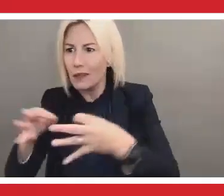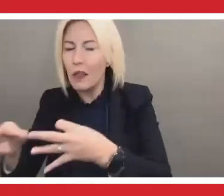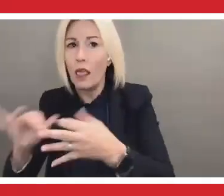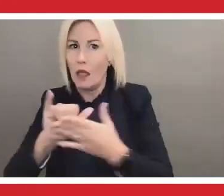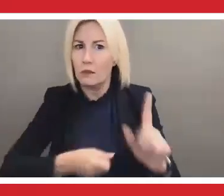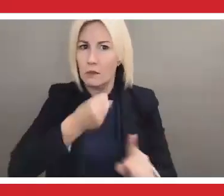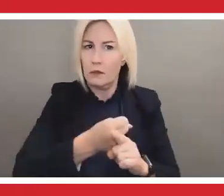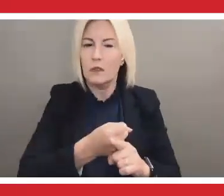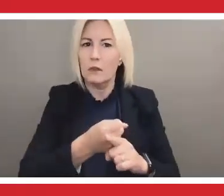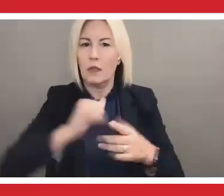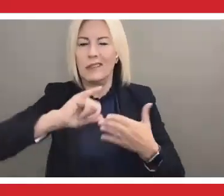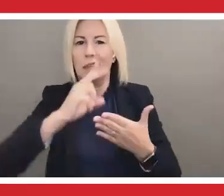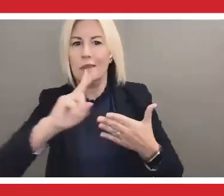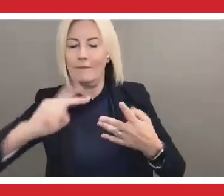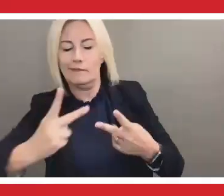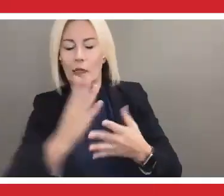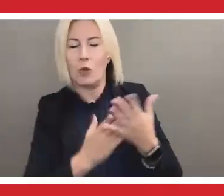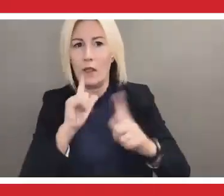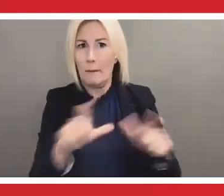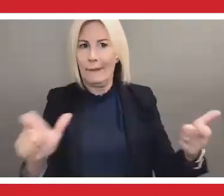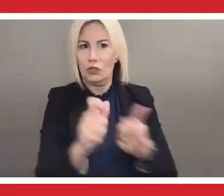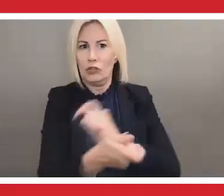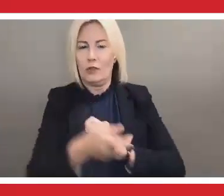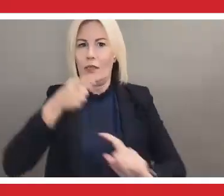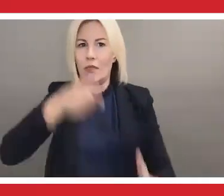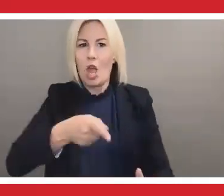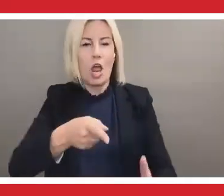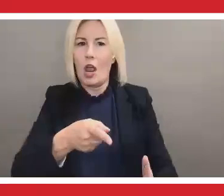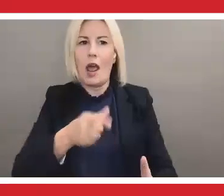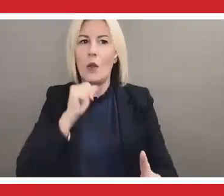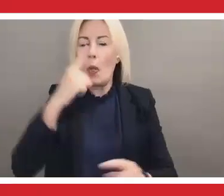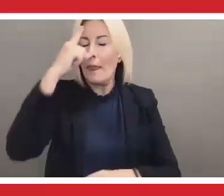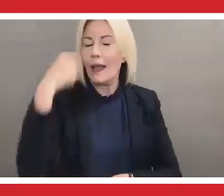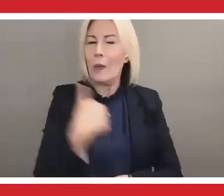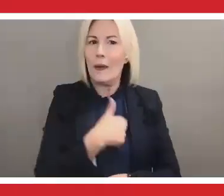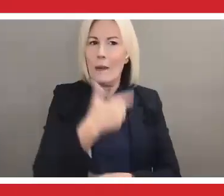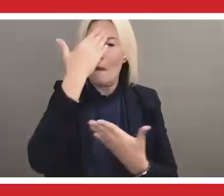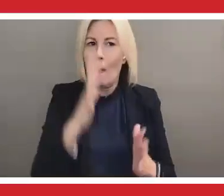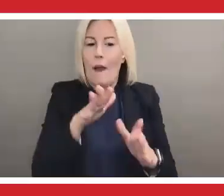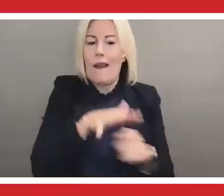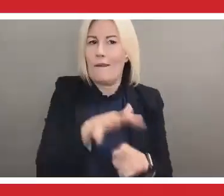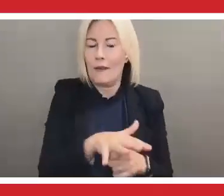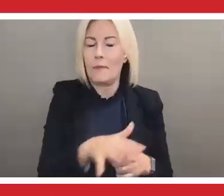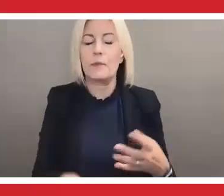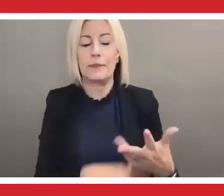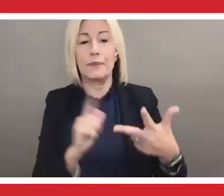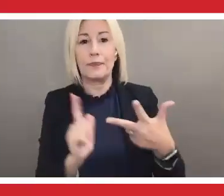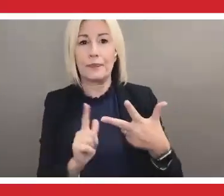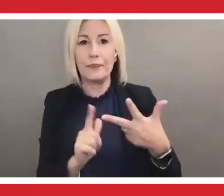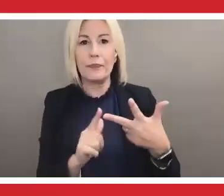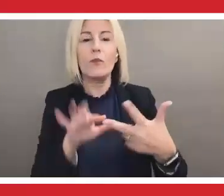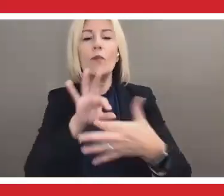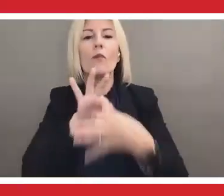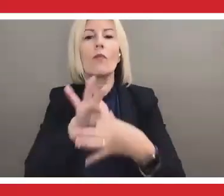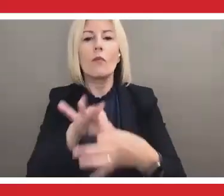analysis. There are clearly big changes there, and I think we don't know as much as we need to about them. And the third is actually about the relationship between government